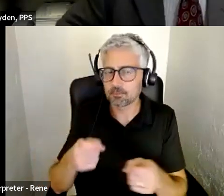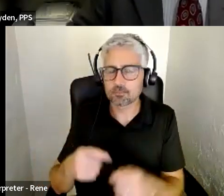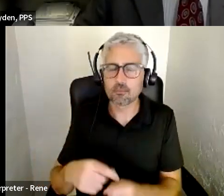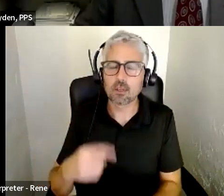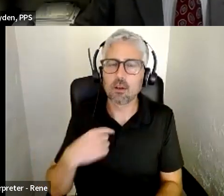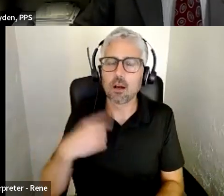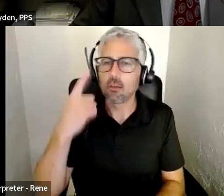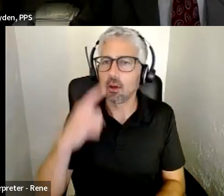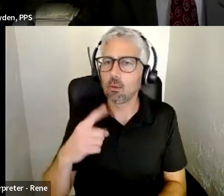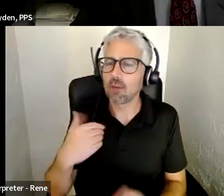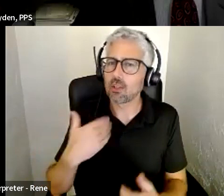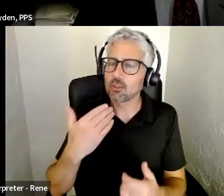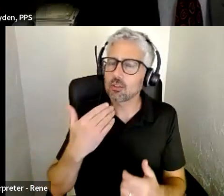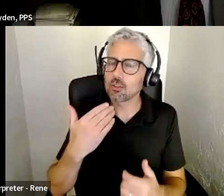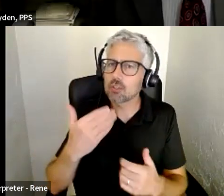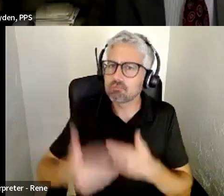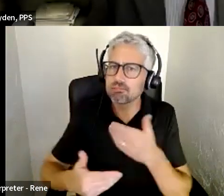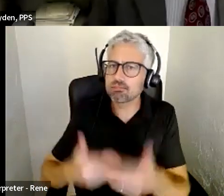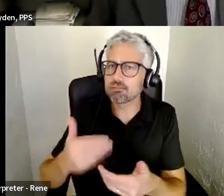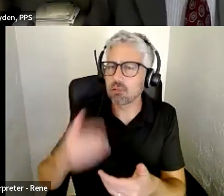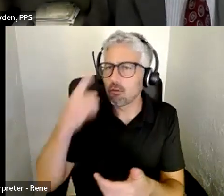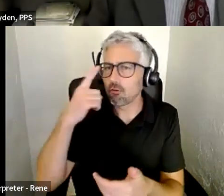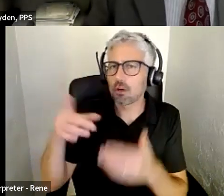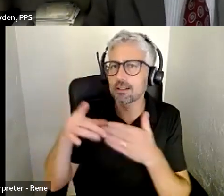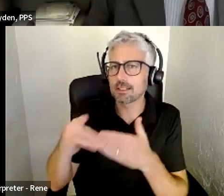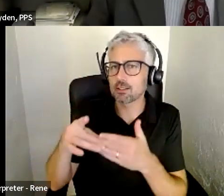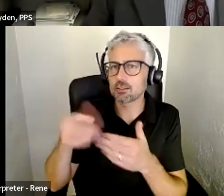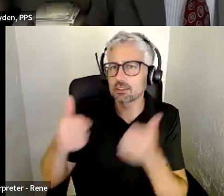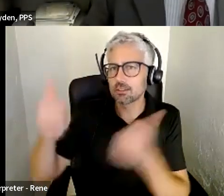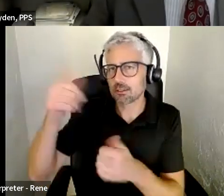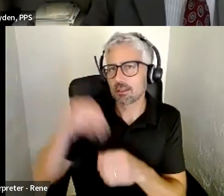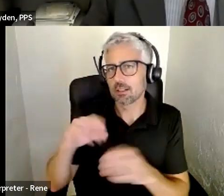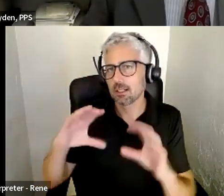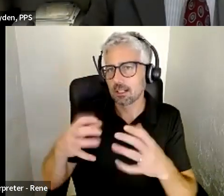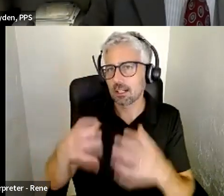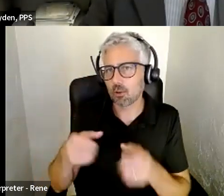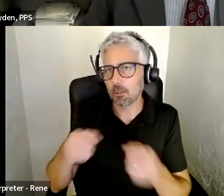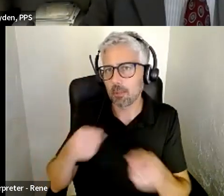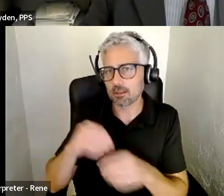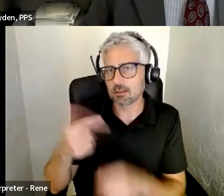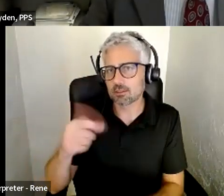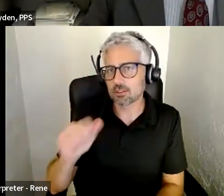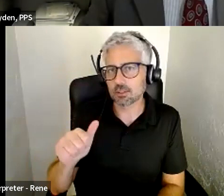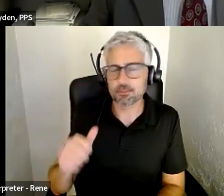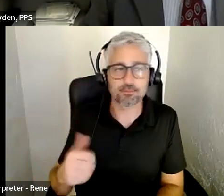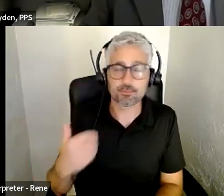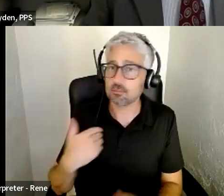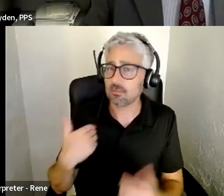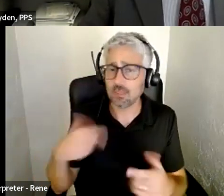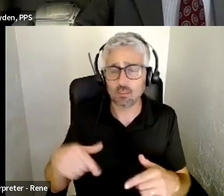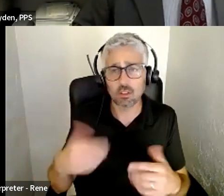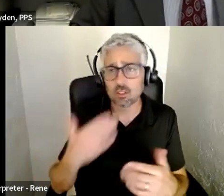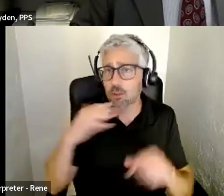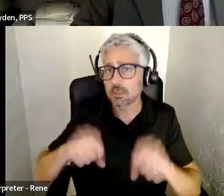the leadership of the category management program at GSA. And I feel like there is a really tremendous opportunity here